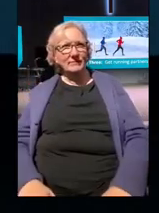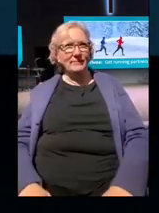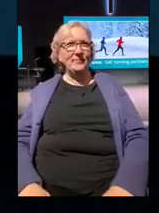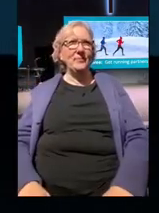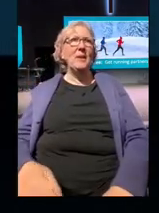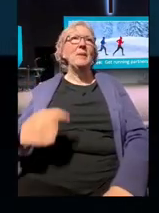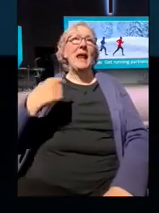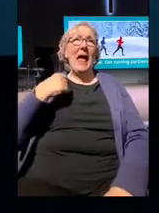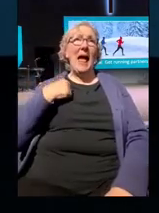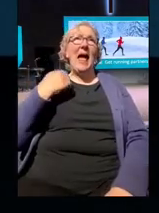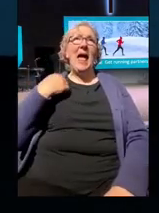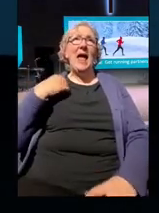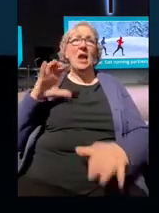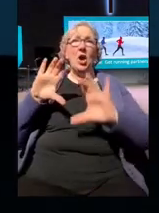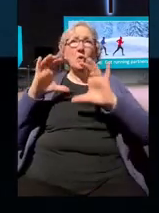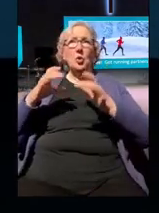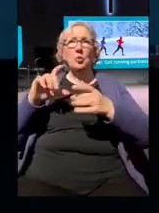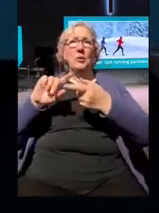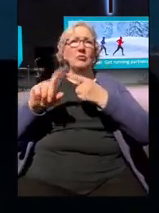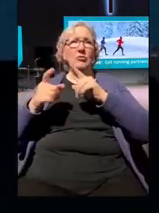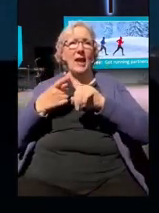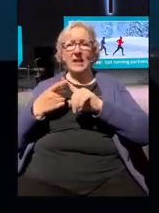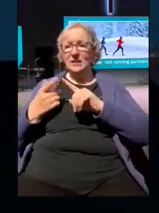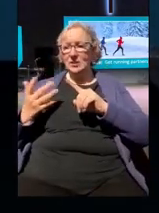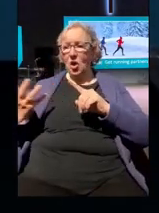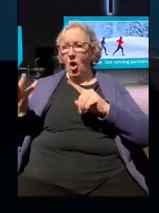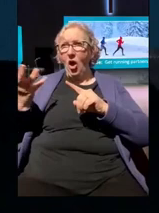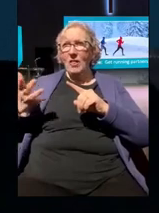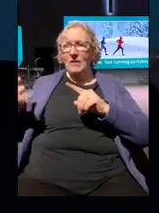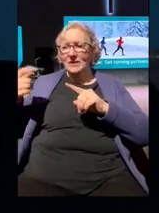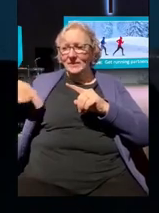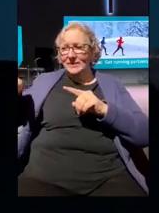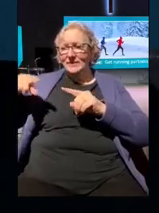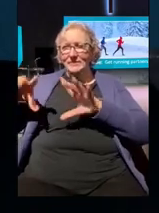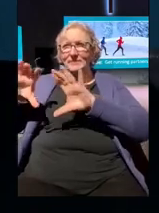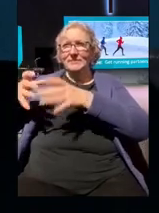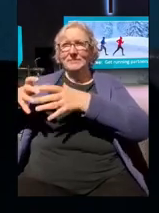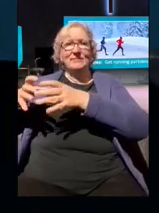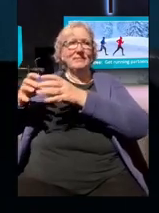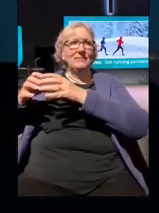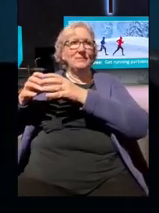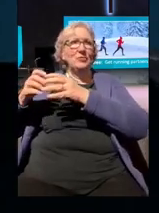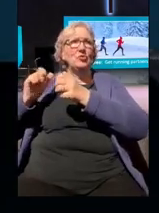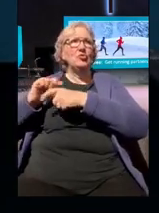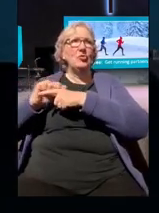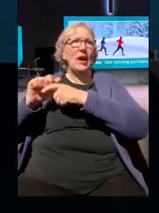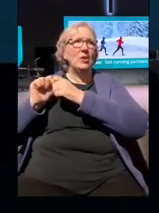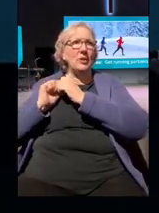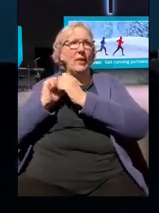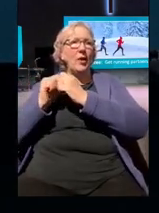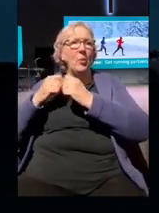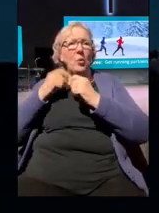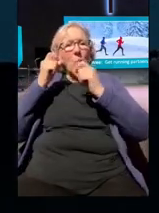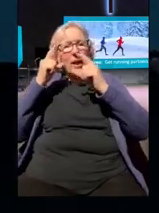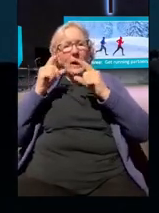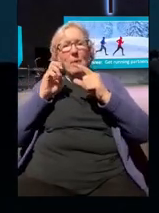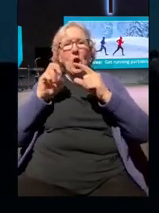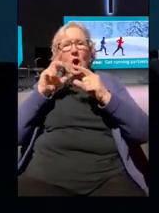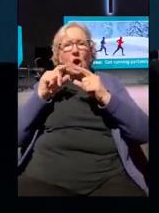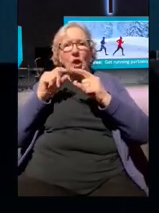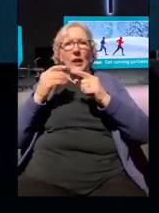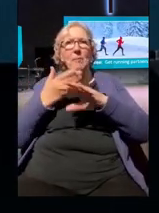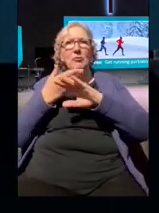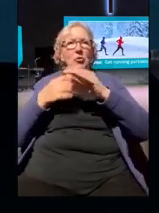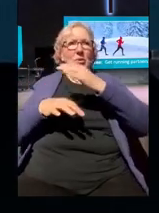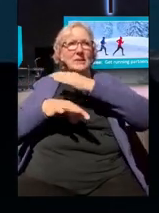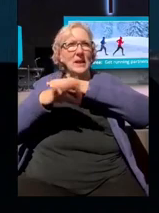of friends, and we all trained together. We would be up hours before the sun rose, and we would meet